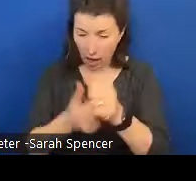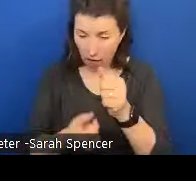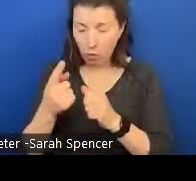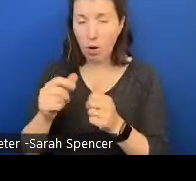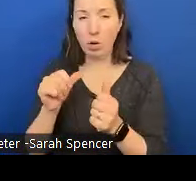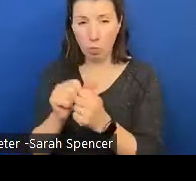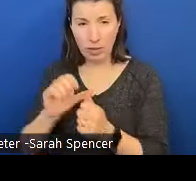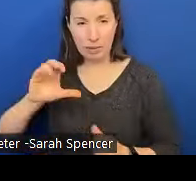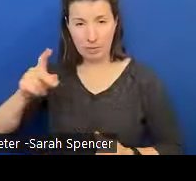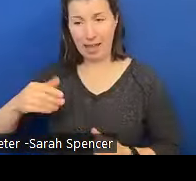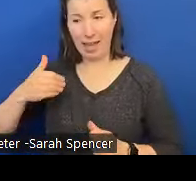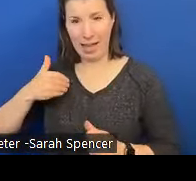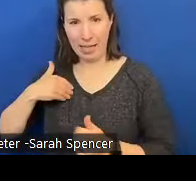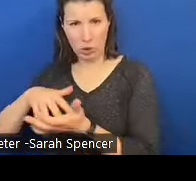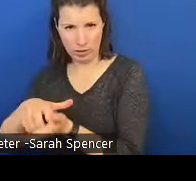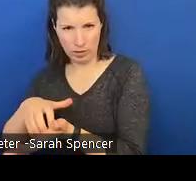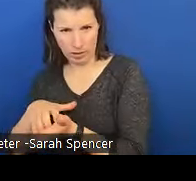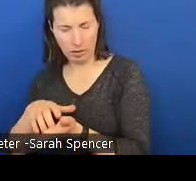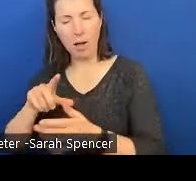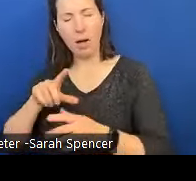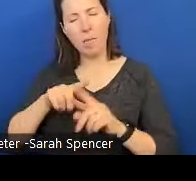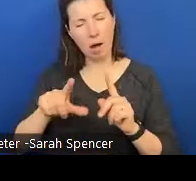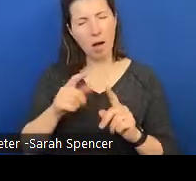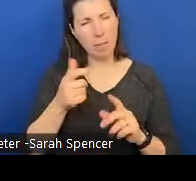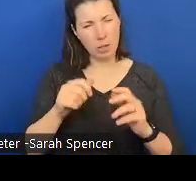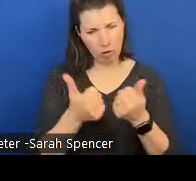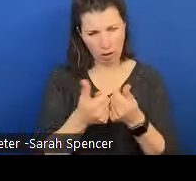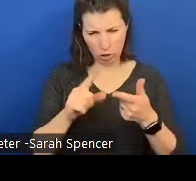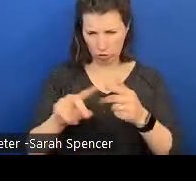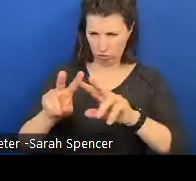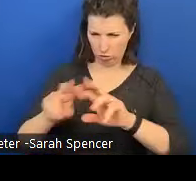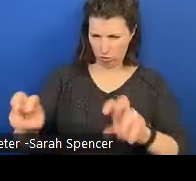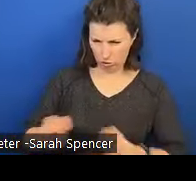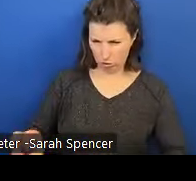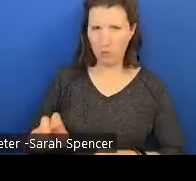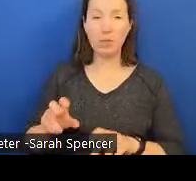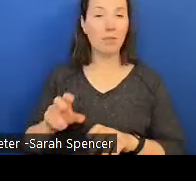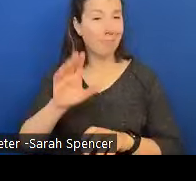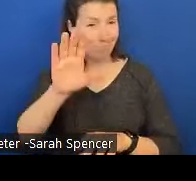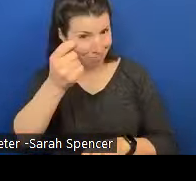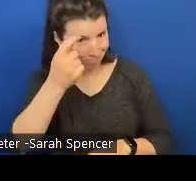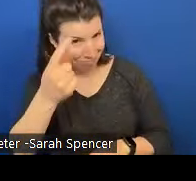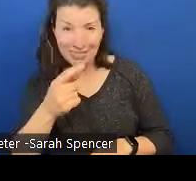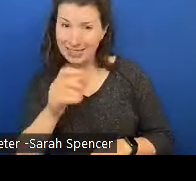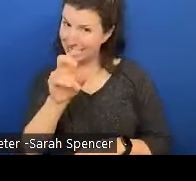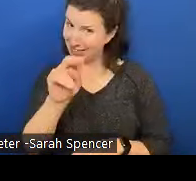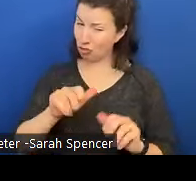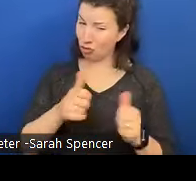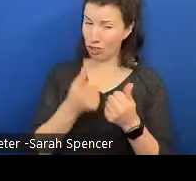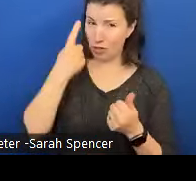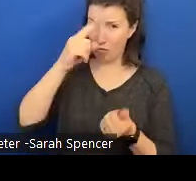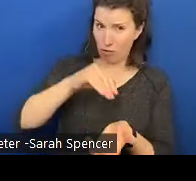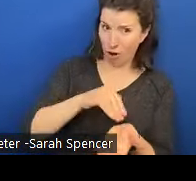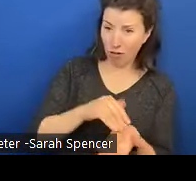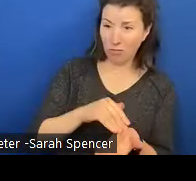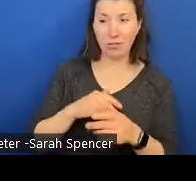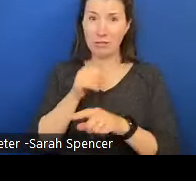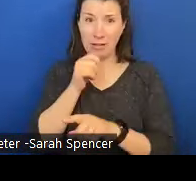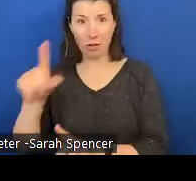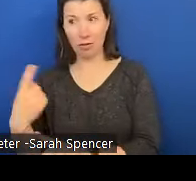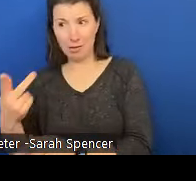can be a little bit challenging to tease out what's what. And that's challenging even for doctors and not just for patients and families.